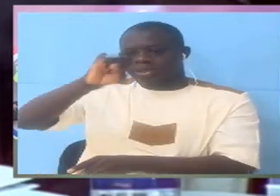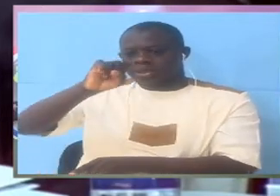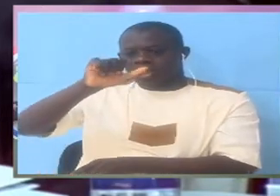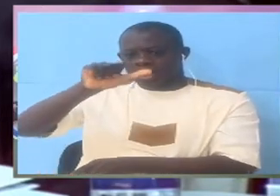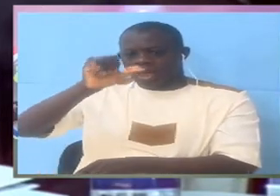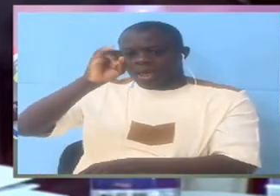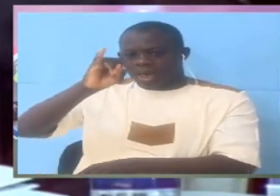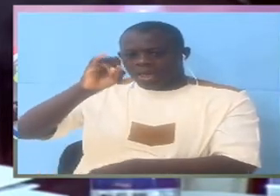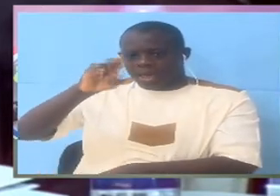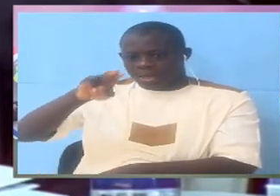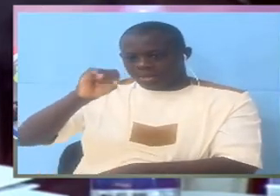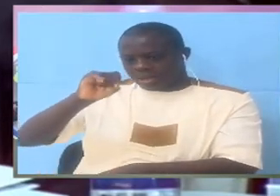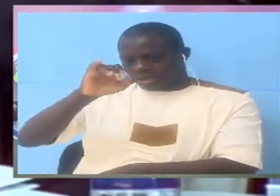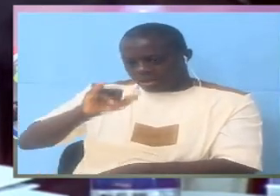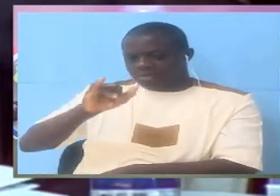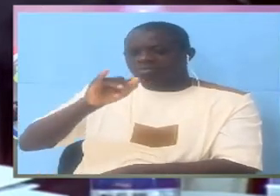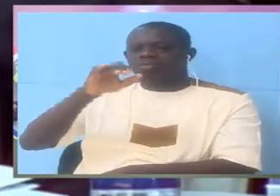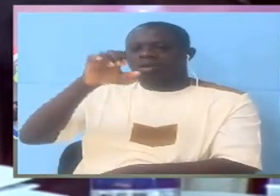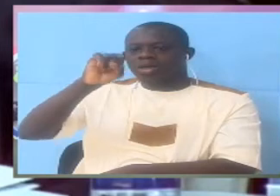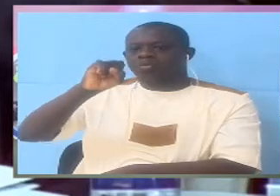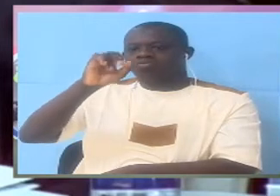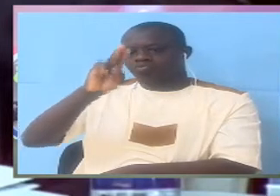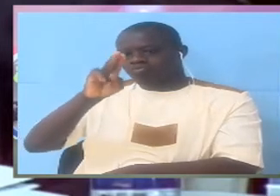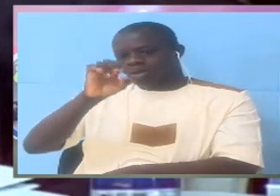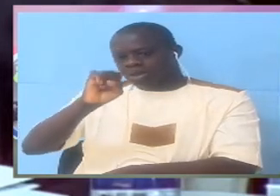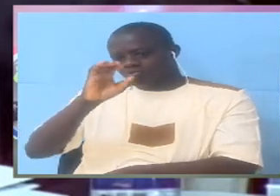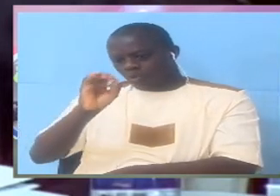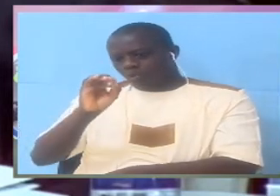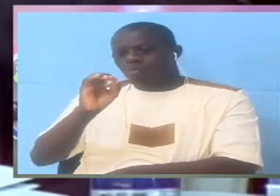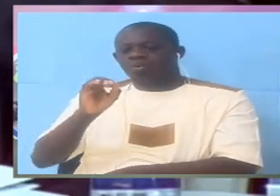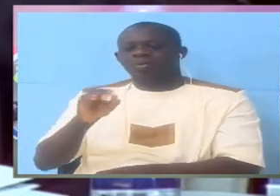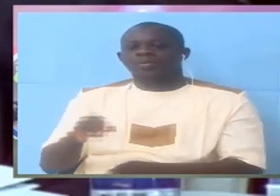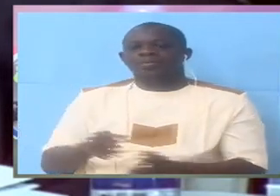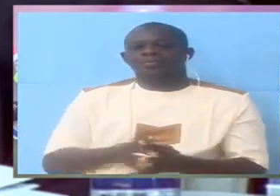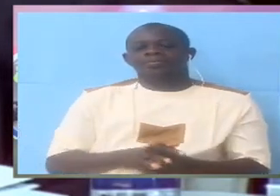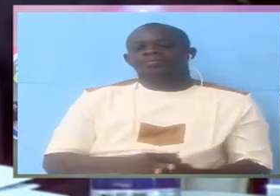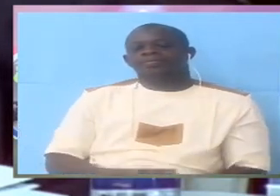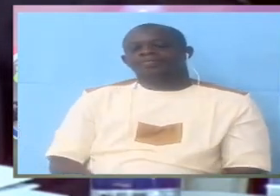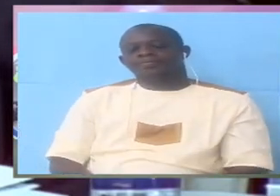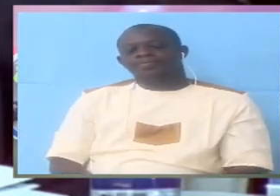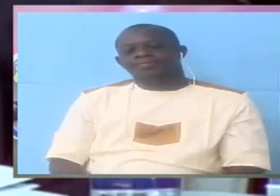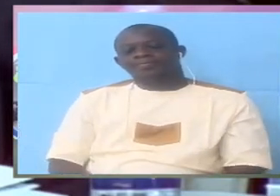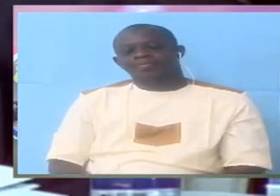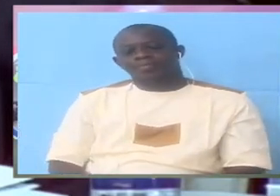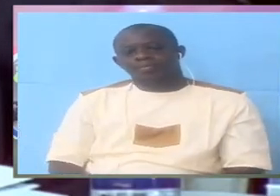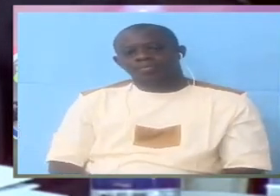Seni Suso. Seni Suso. Seni Suso? Yeah. Seni Suso.